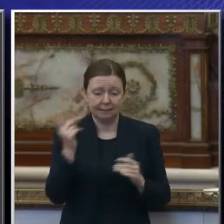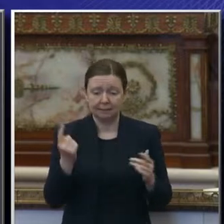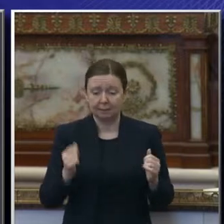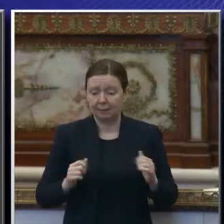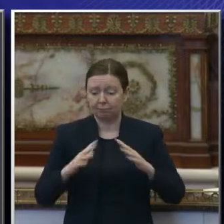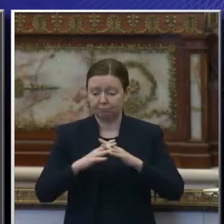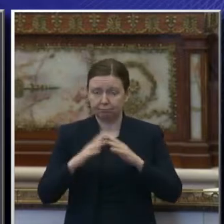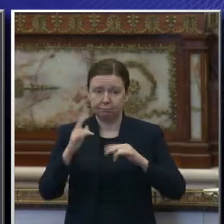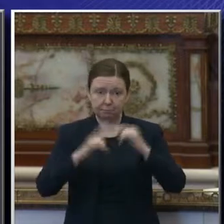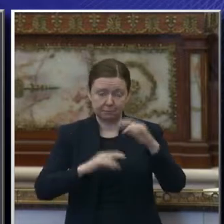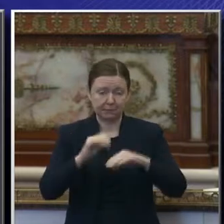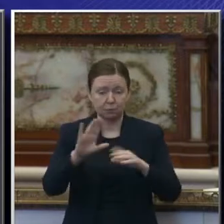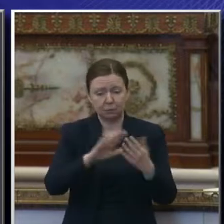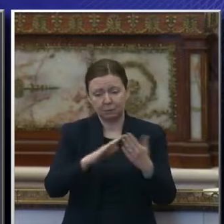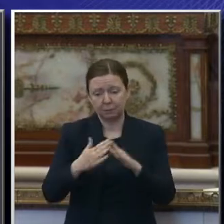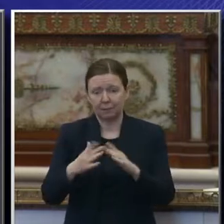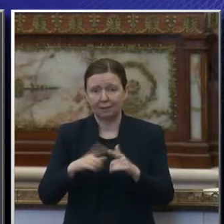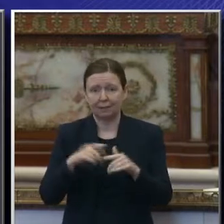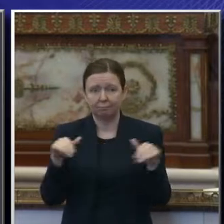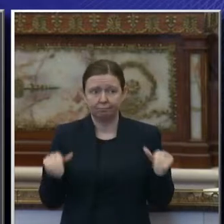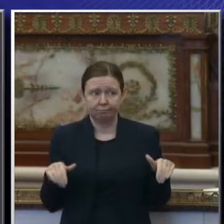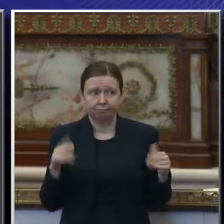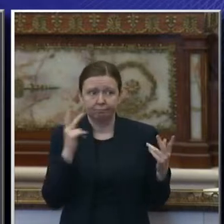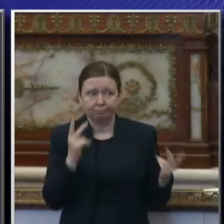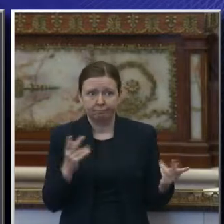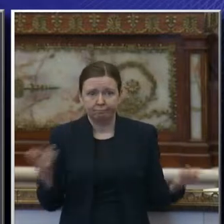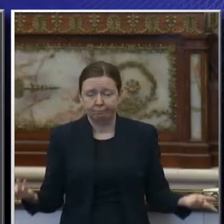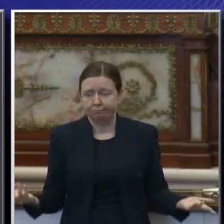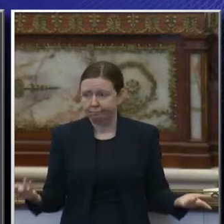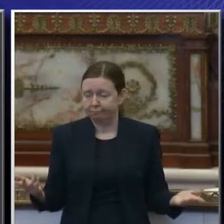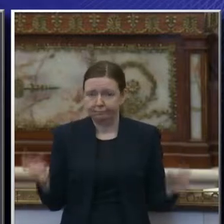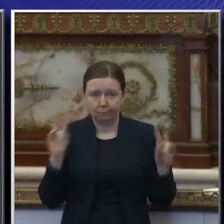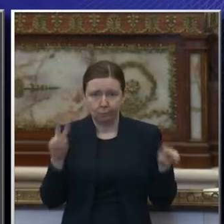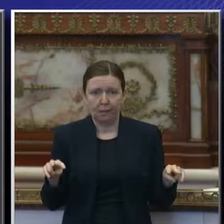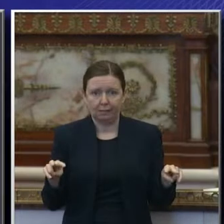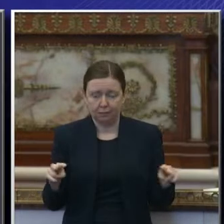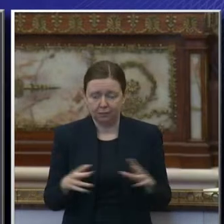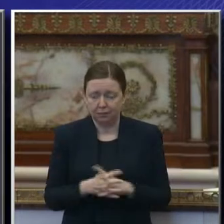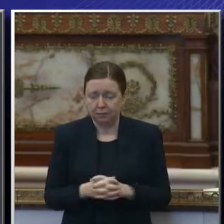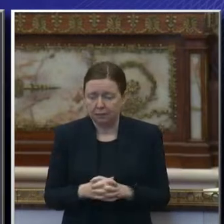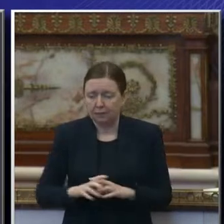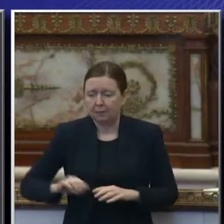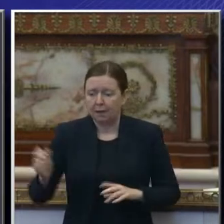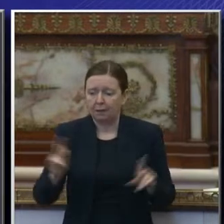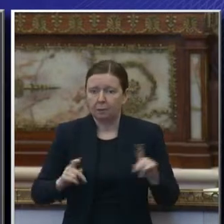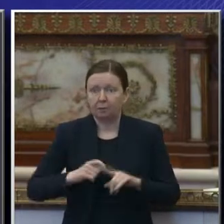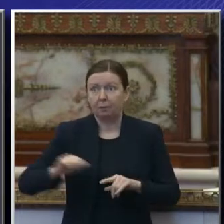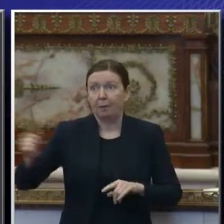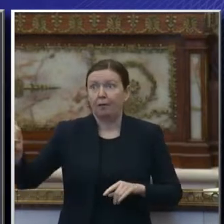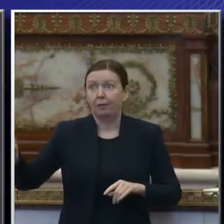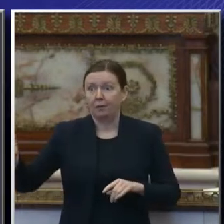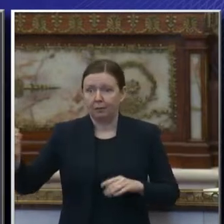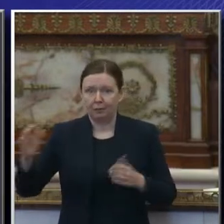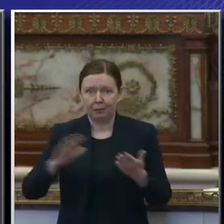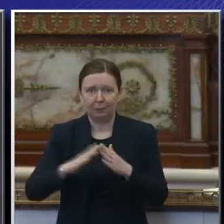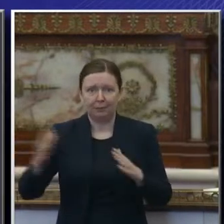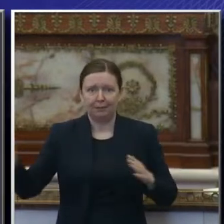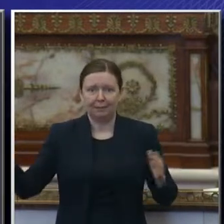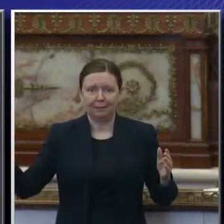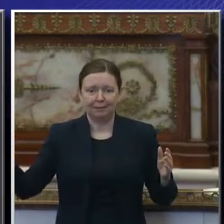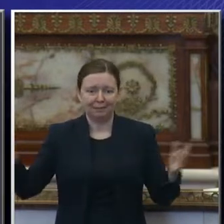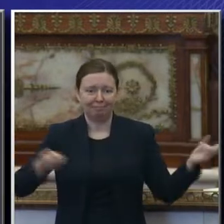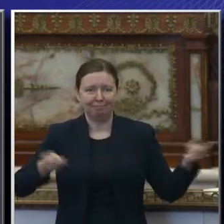in your community and you sitting on the sidelines as a bystander and other folks from other communities coming